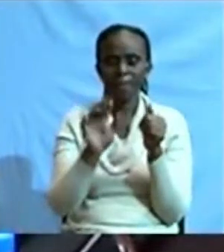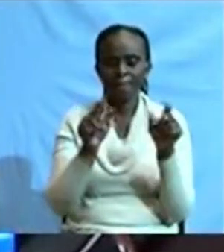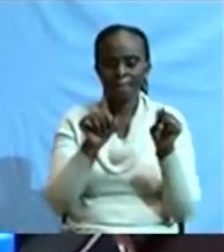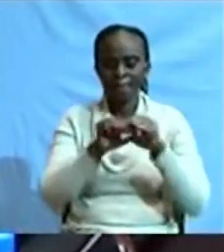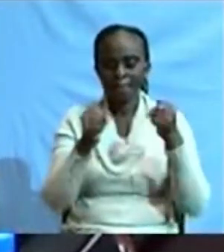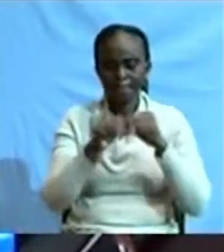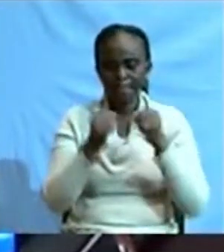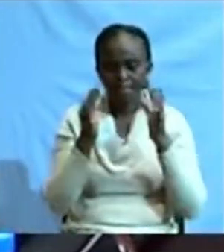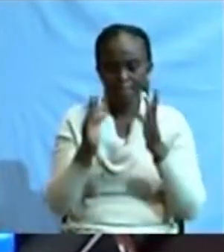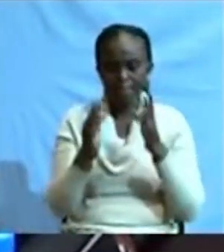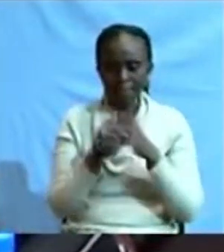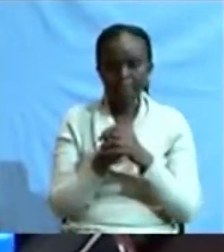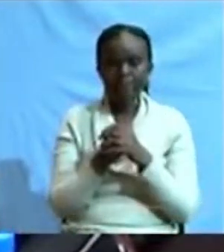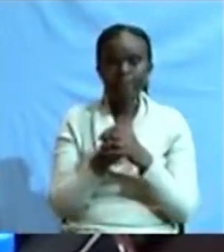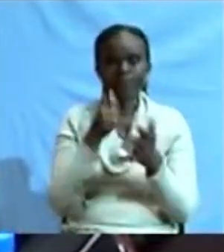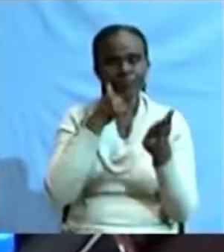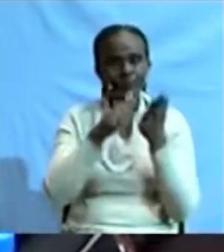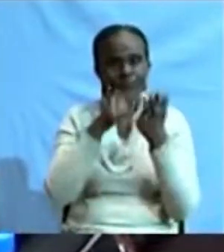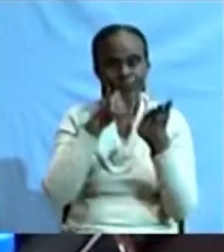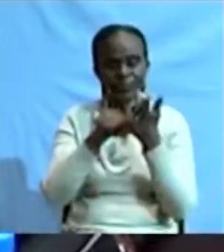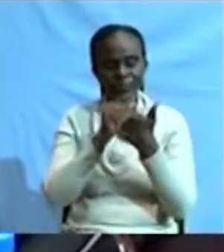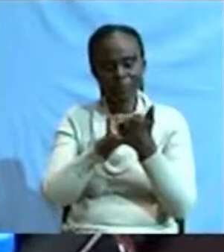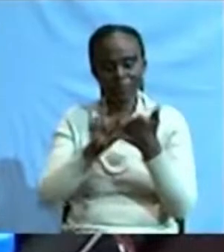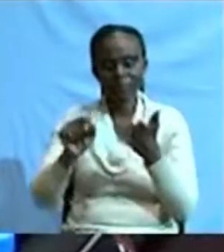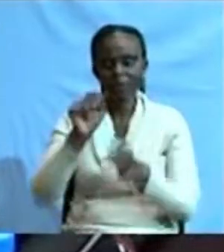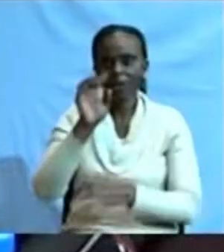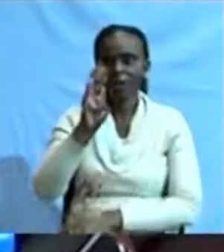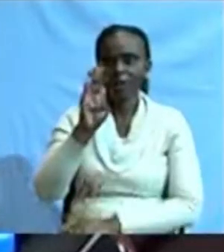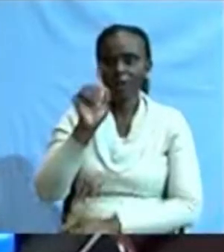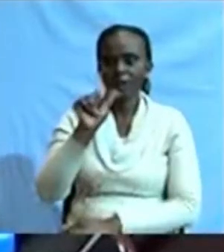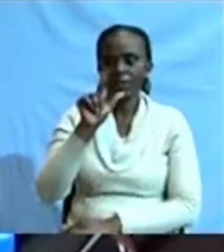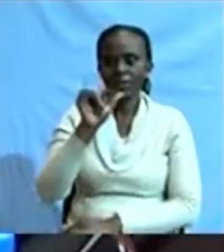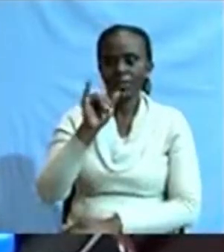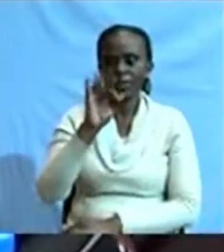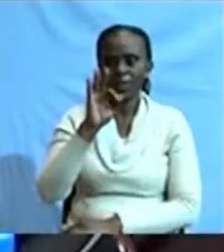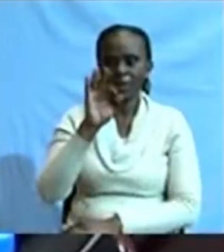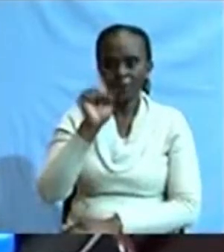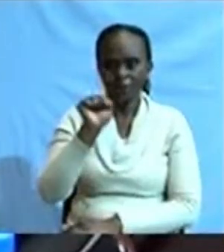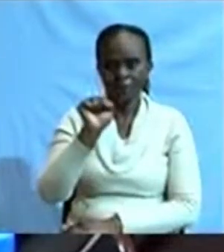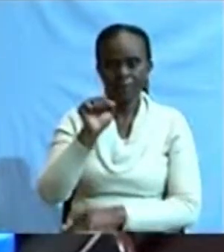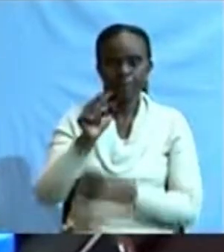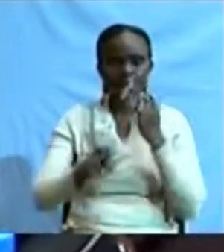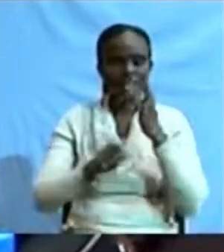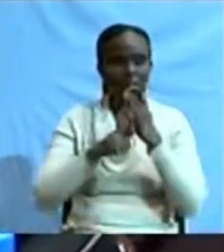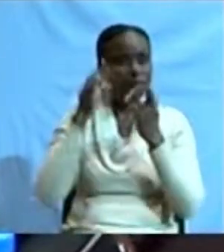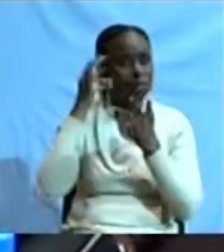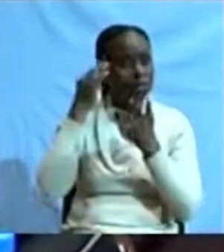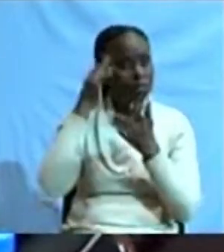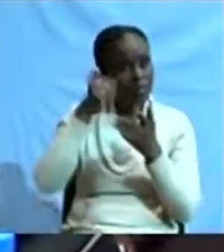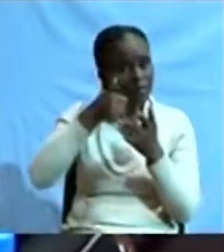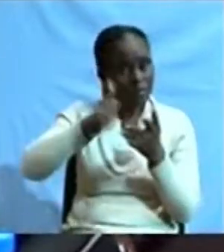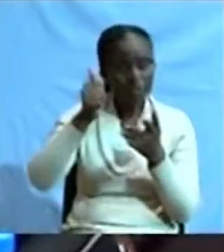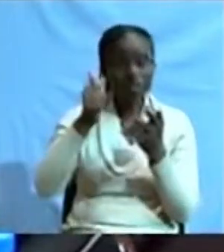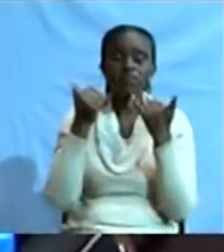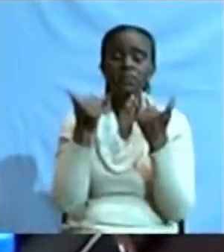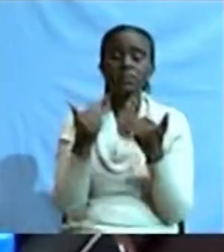defaulters, a letter written to the bailiffs, town clerk. Why did it take you